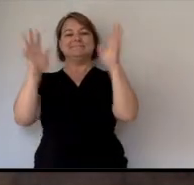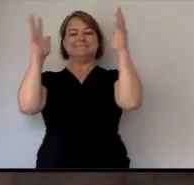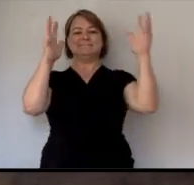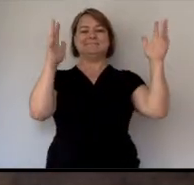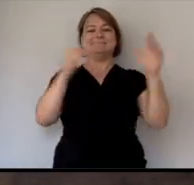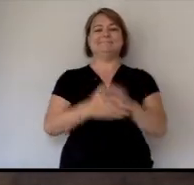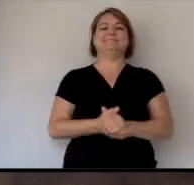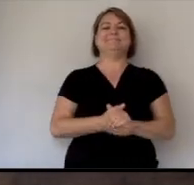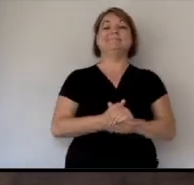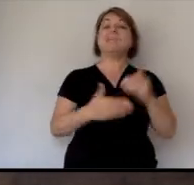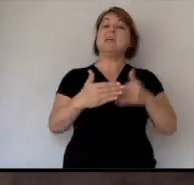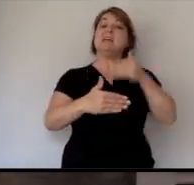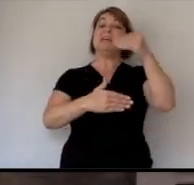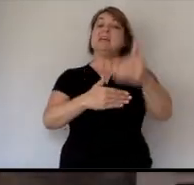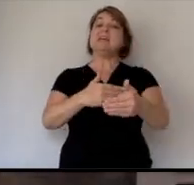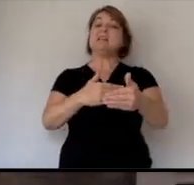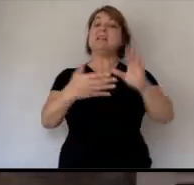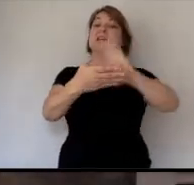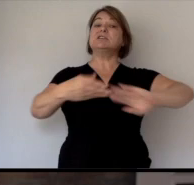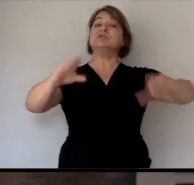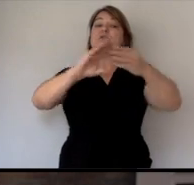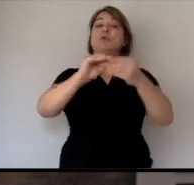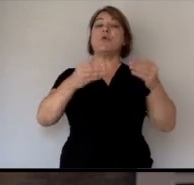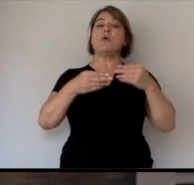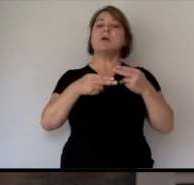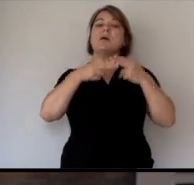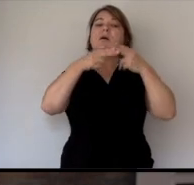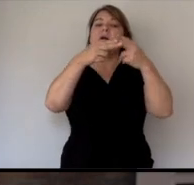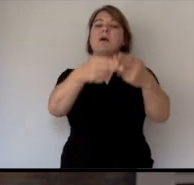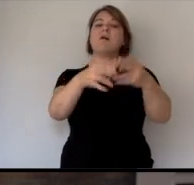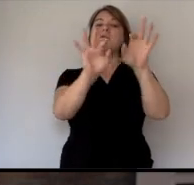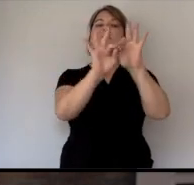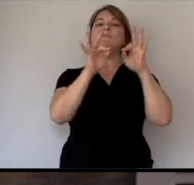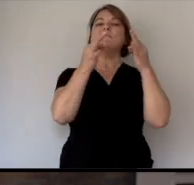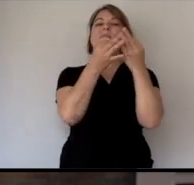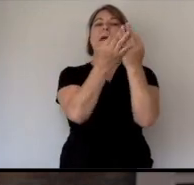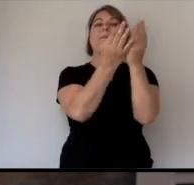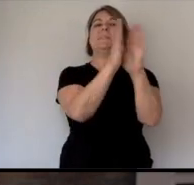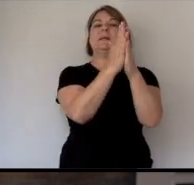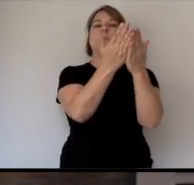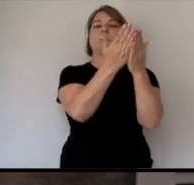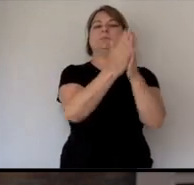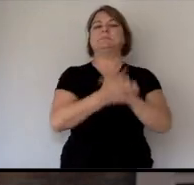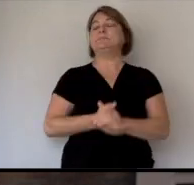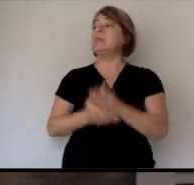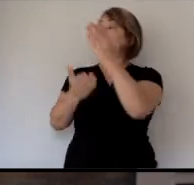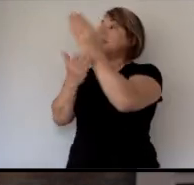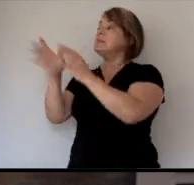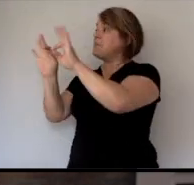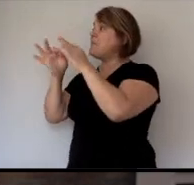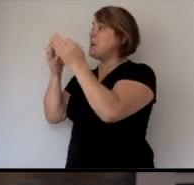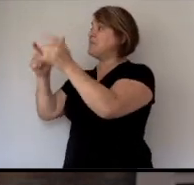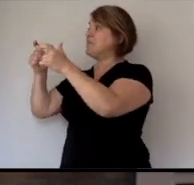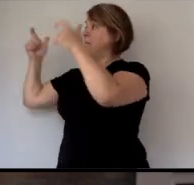This is the family book. Some families are big. Some families are small.